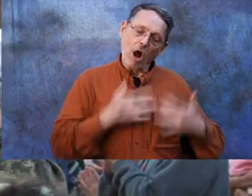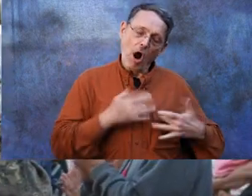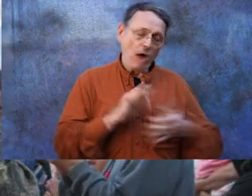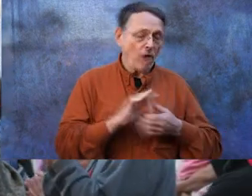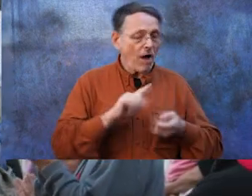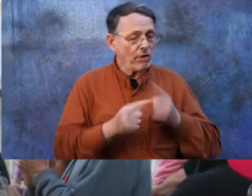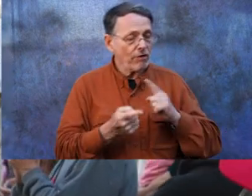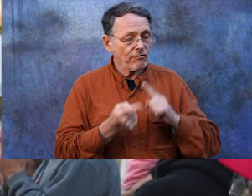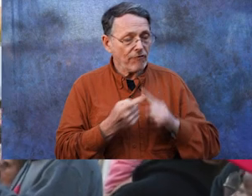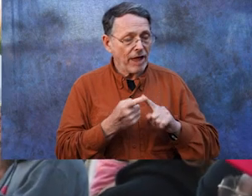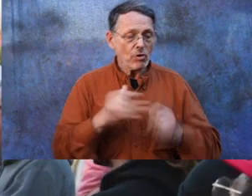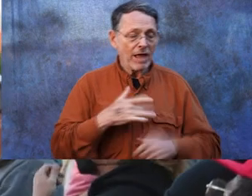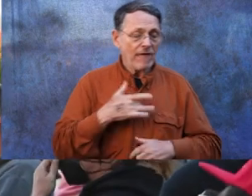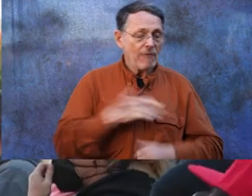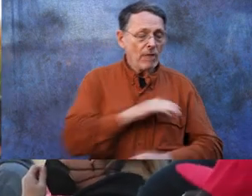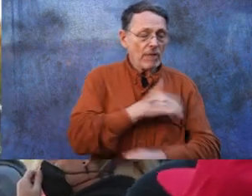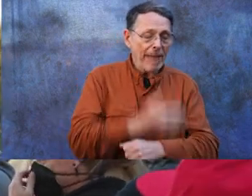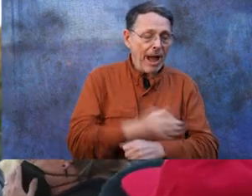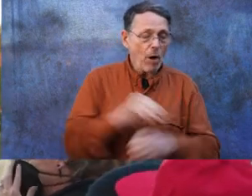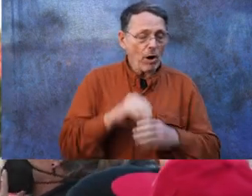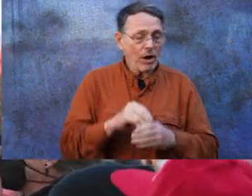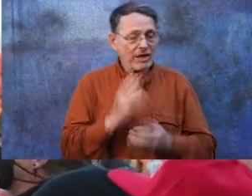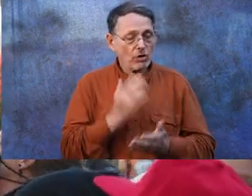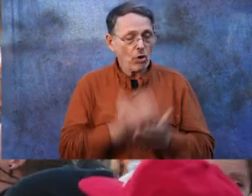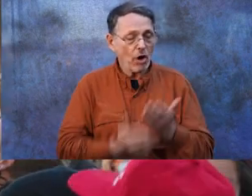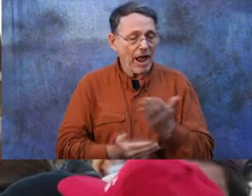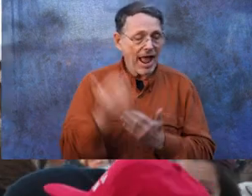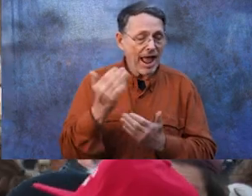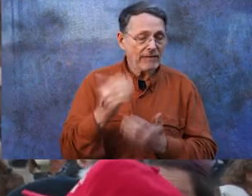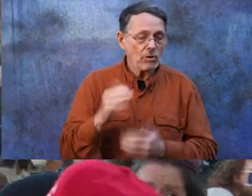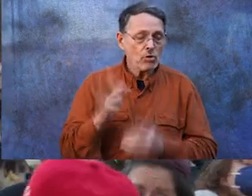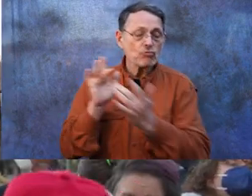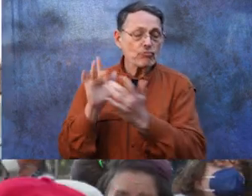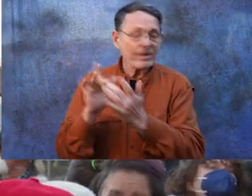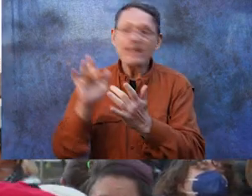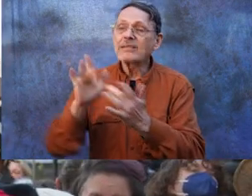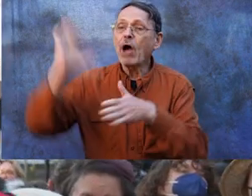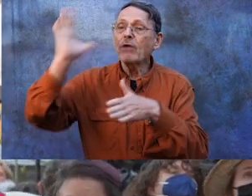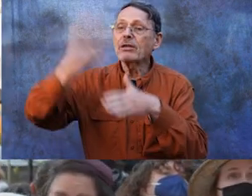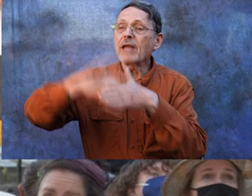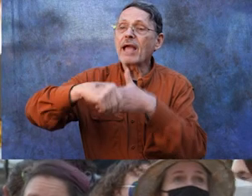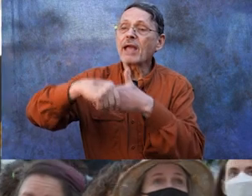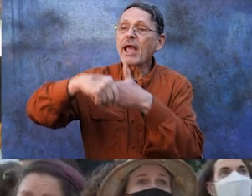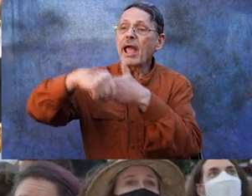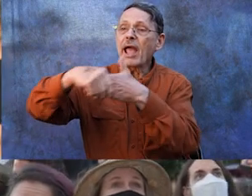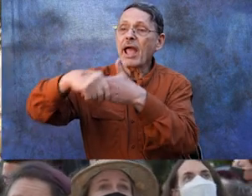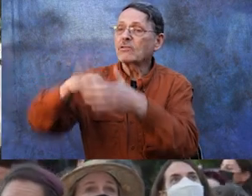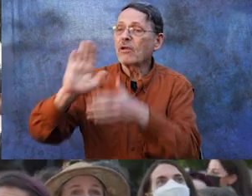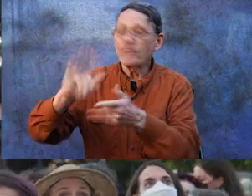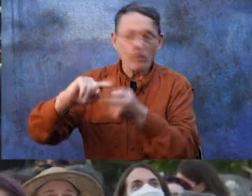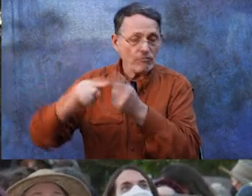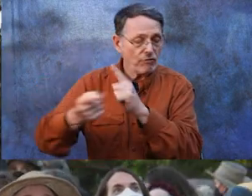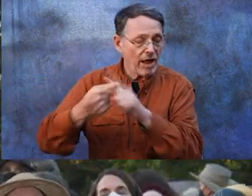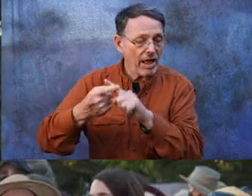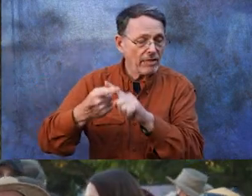Power in your hands, reach out and take the hand of